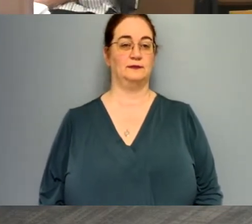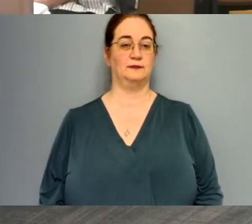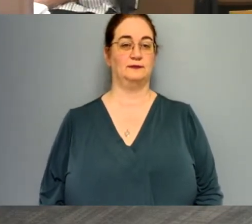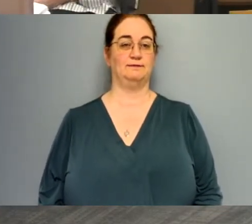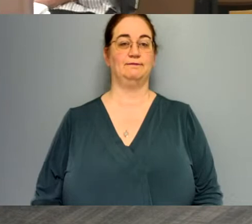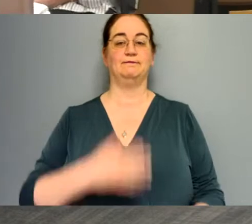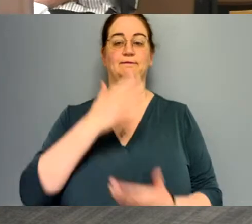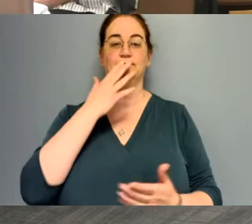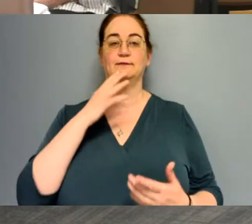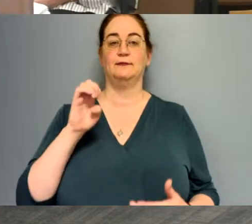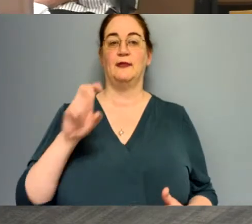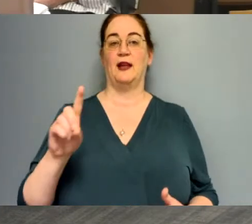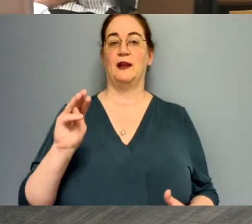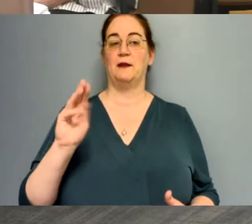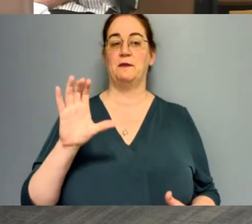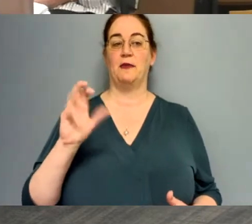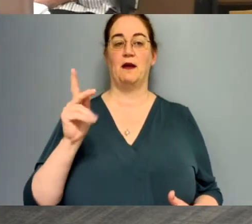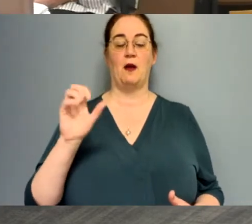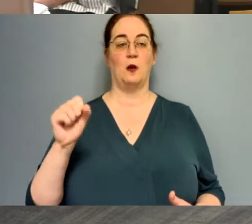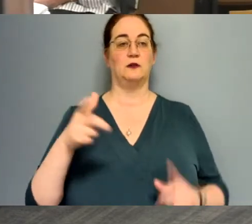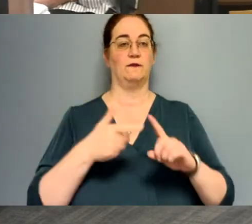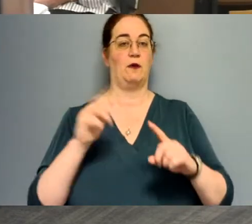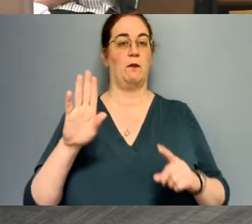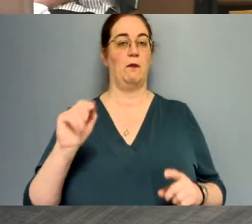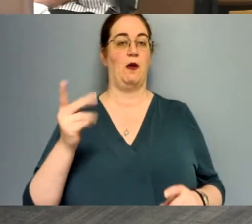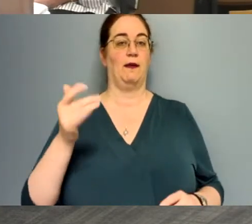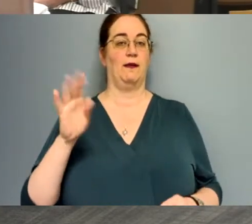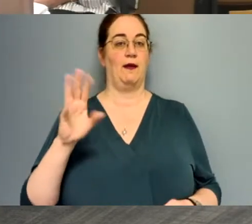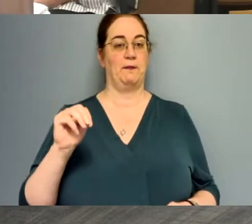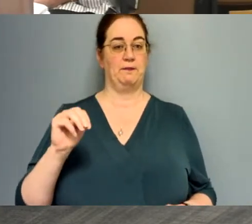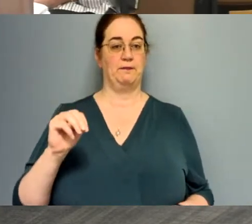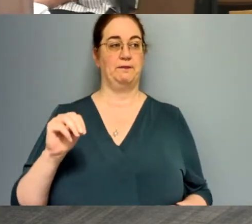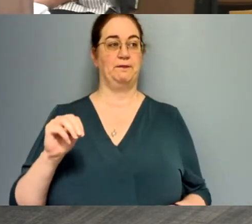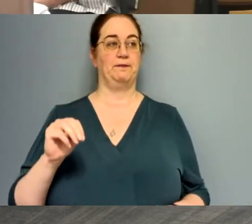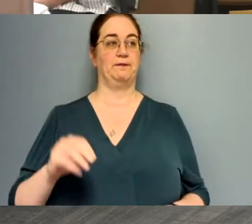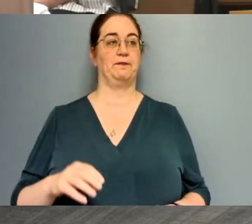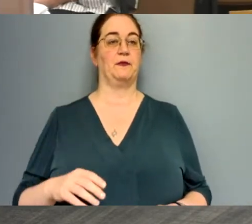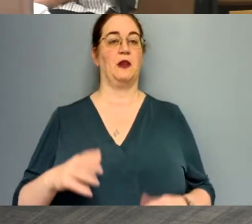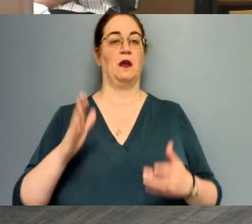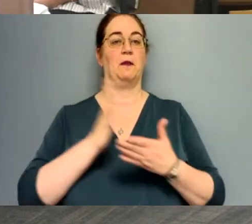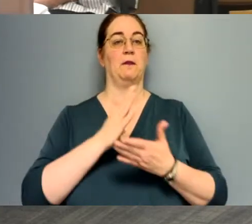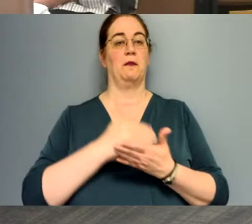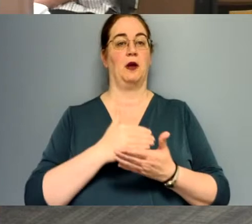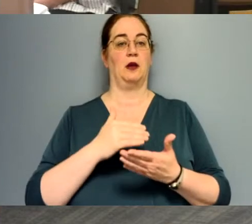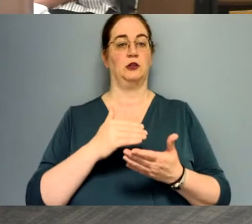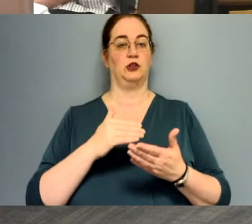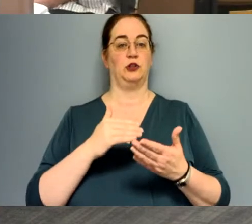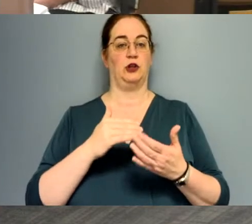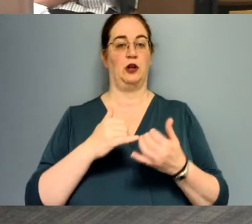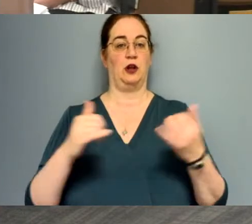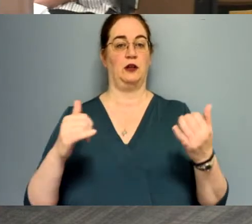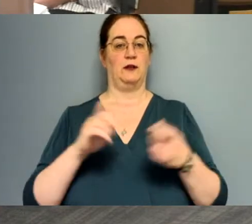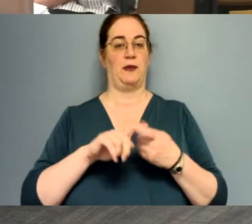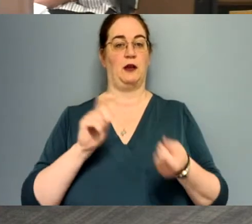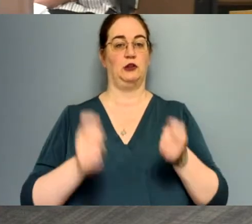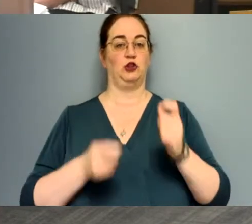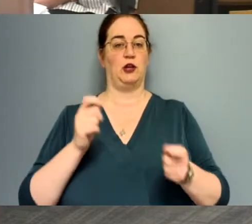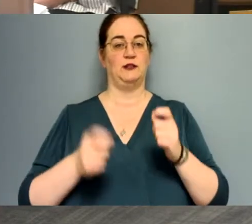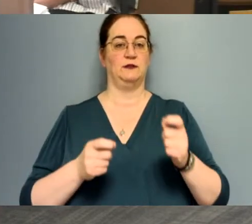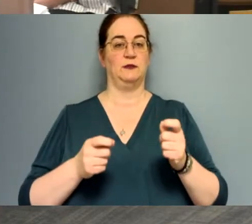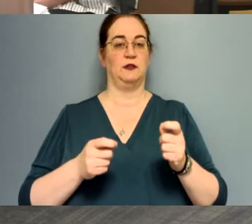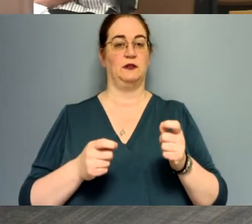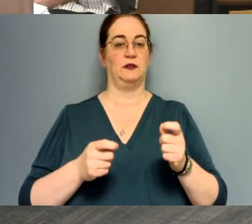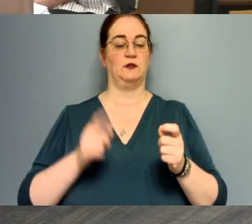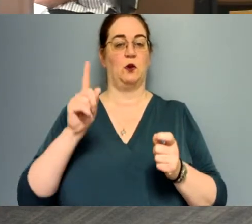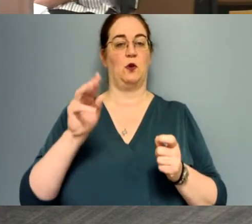Thank you. I'm Ed Mackhouse from Buckingham. Adjusting budget item about adjustments is the